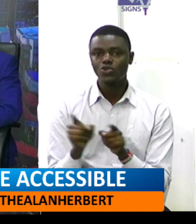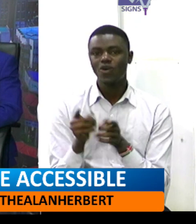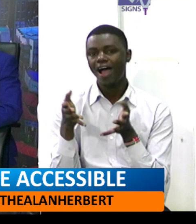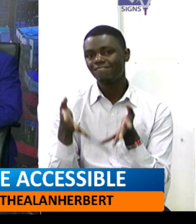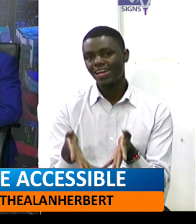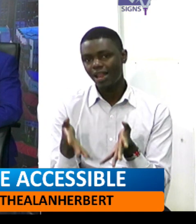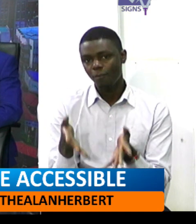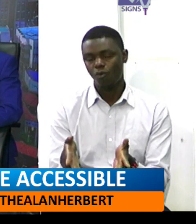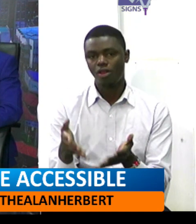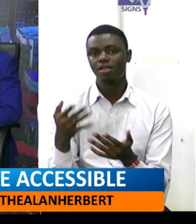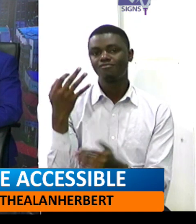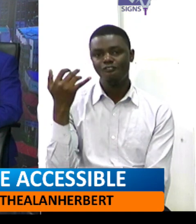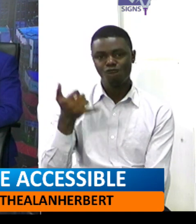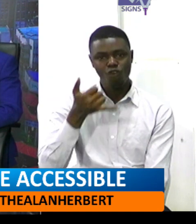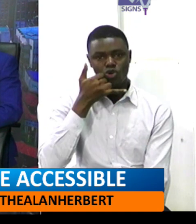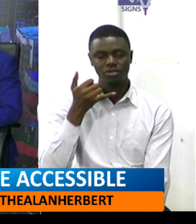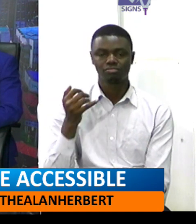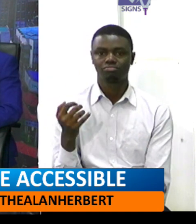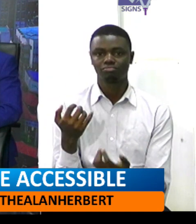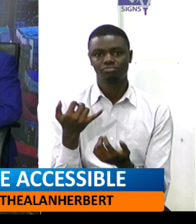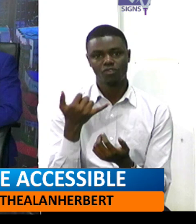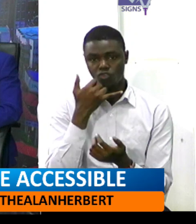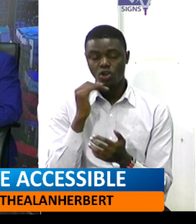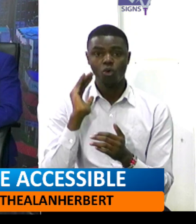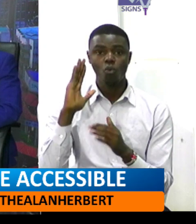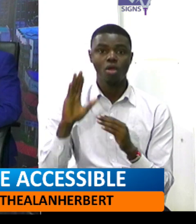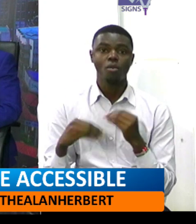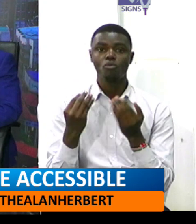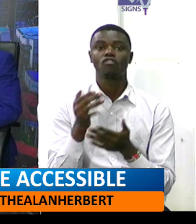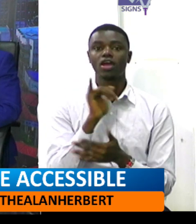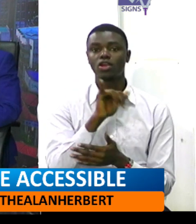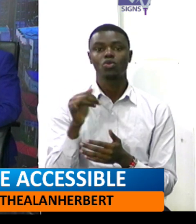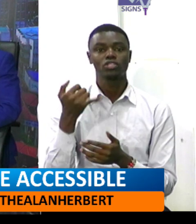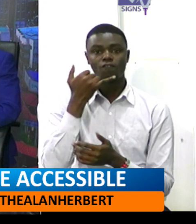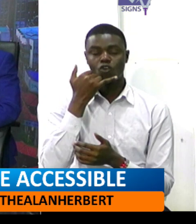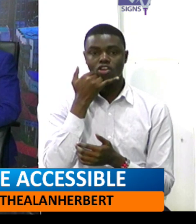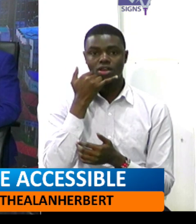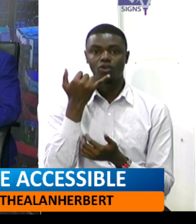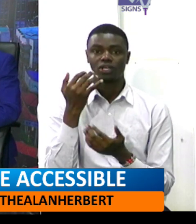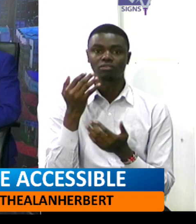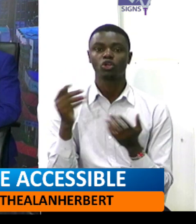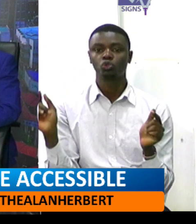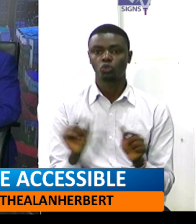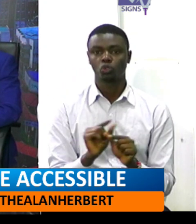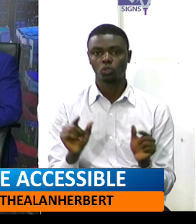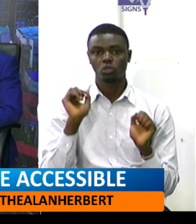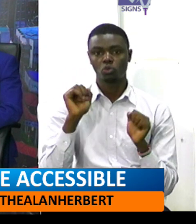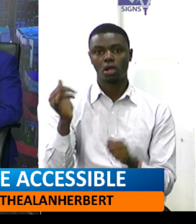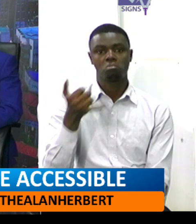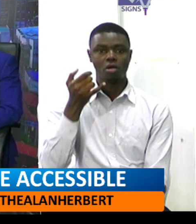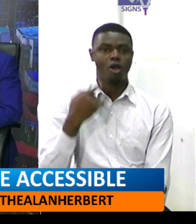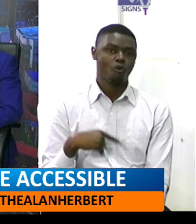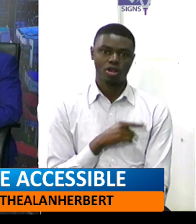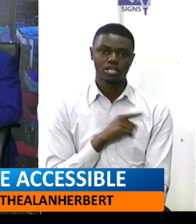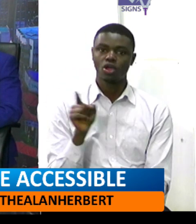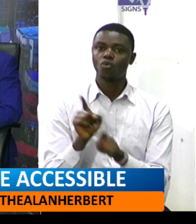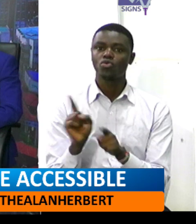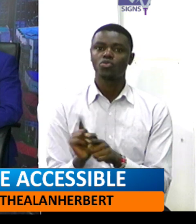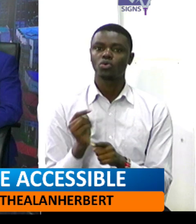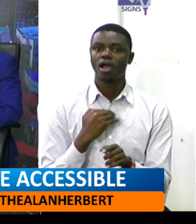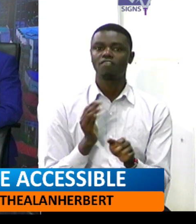available on phone contact, and I'll provide those phone contacts in a short while that you can reach us. We also